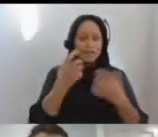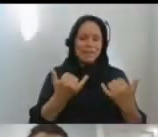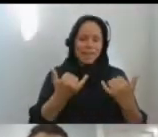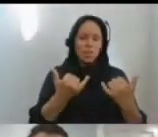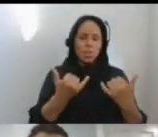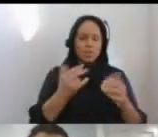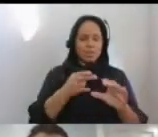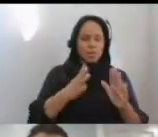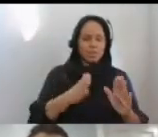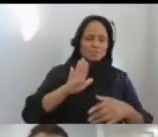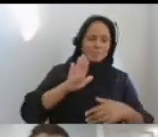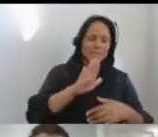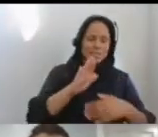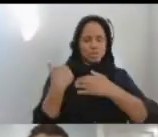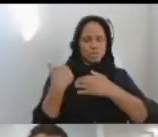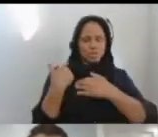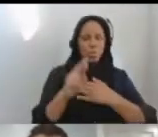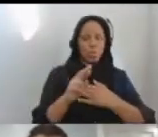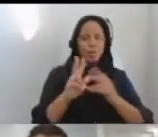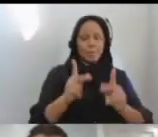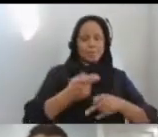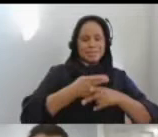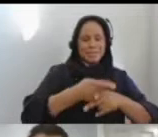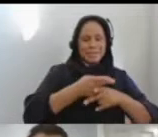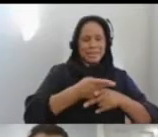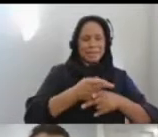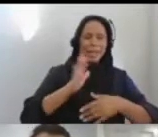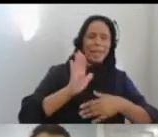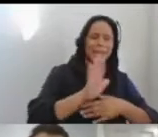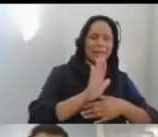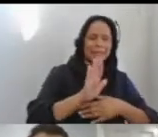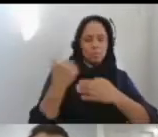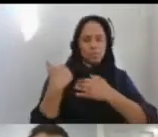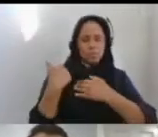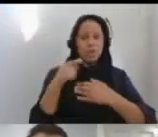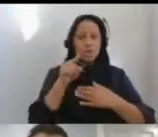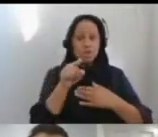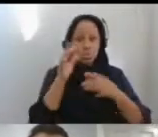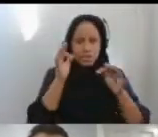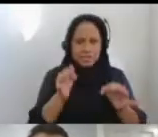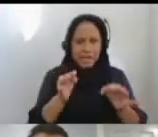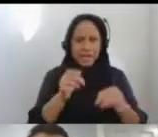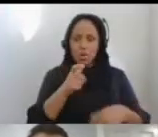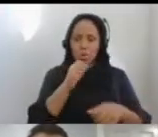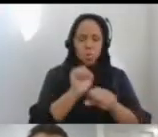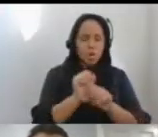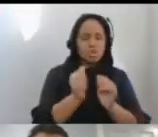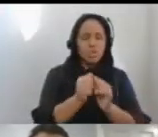of the participant or their caregivers. So you get to choose who works with you, how often they work with